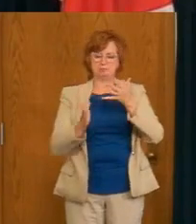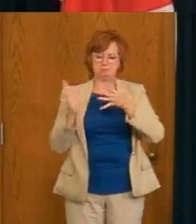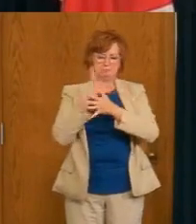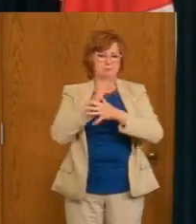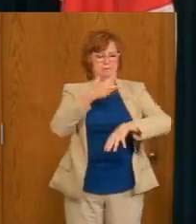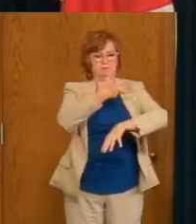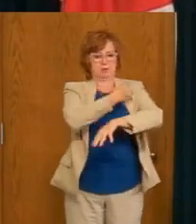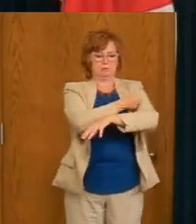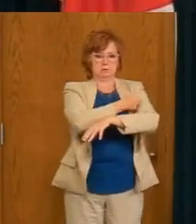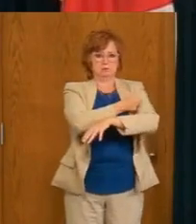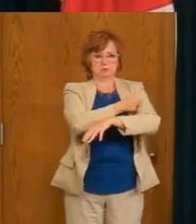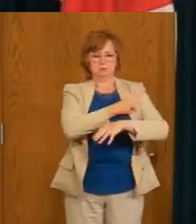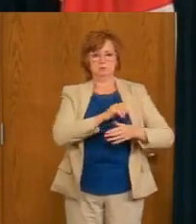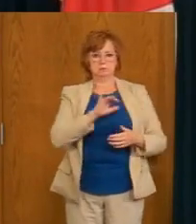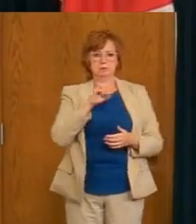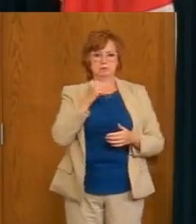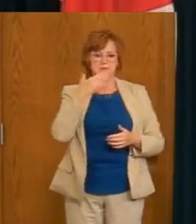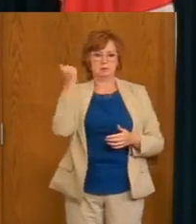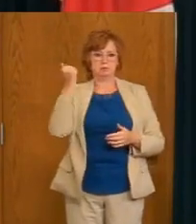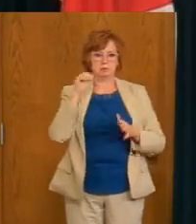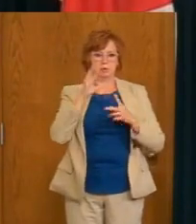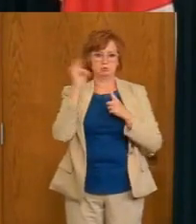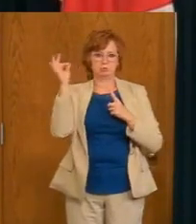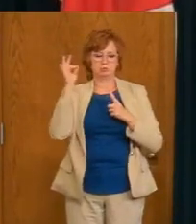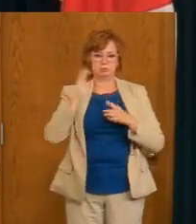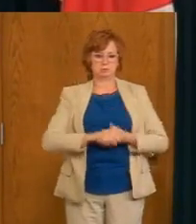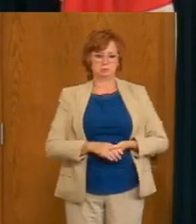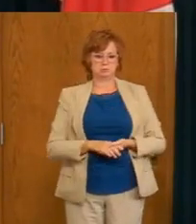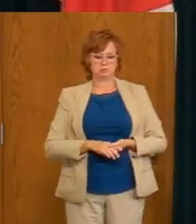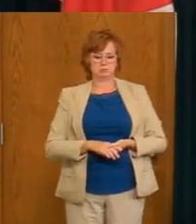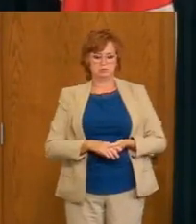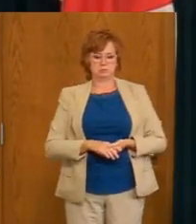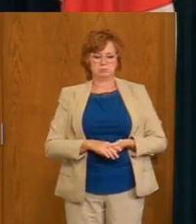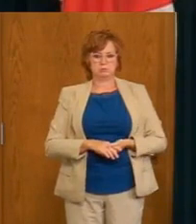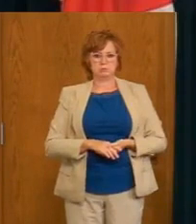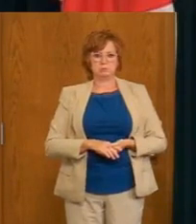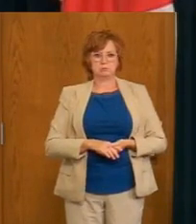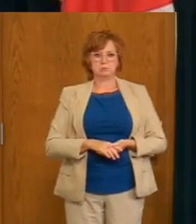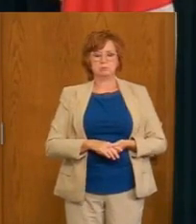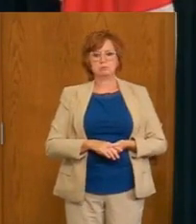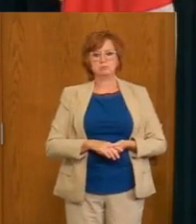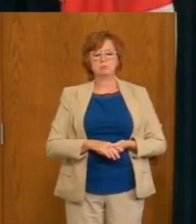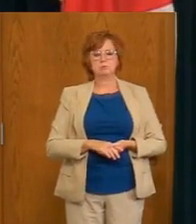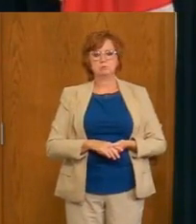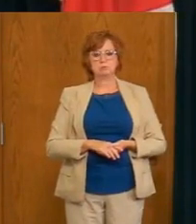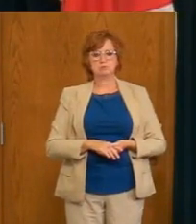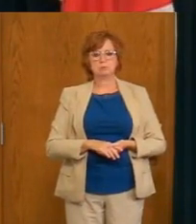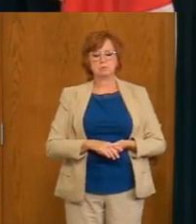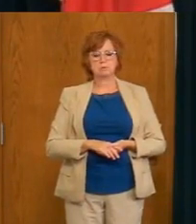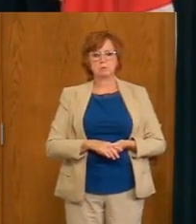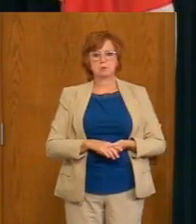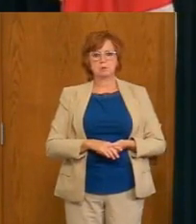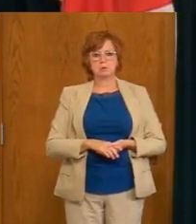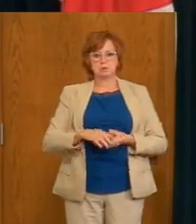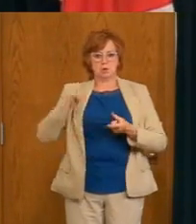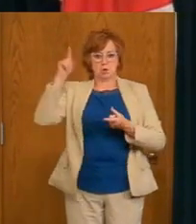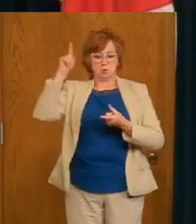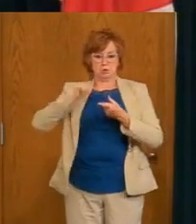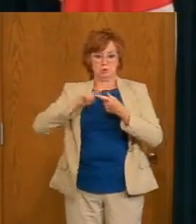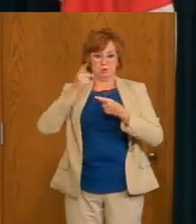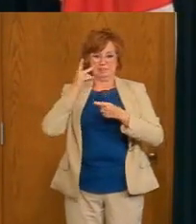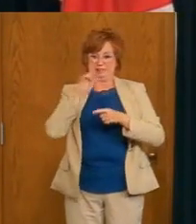Dr. Shahab have said, proved to be extremely effective. And I think as we move forward, there's a number of public health